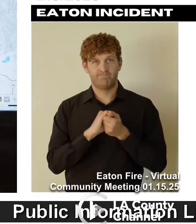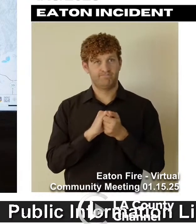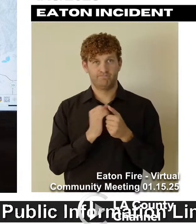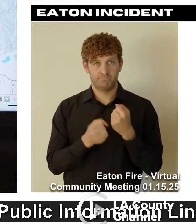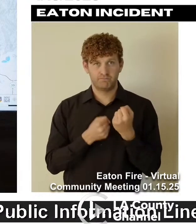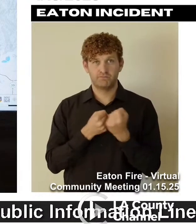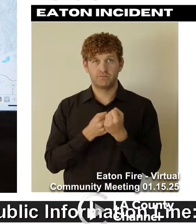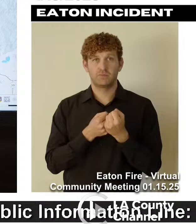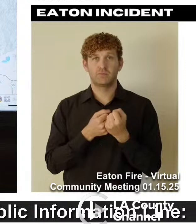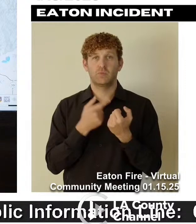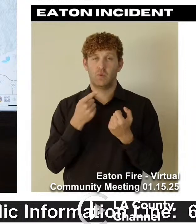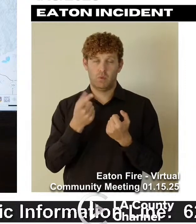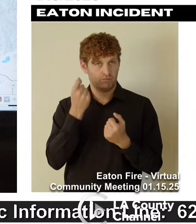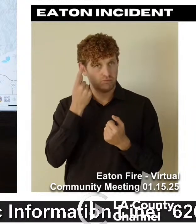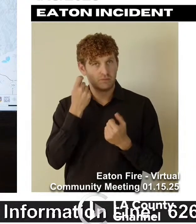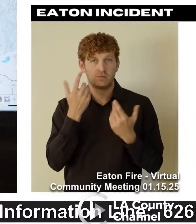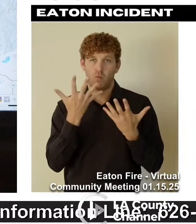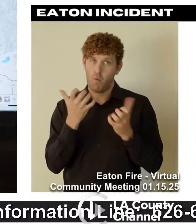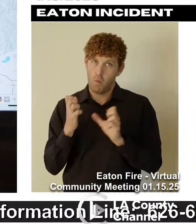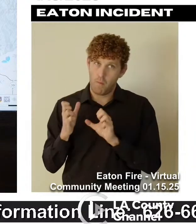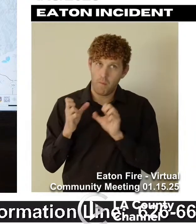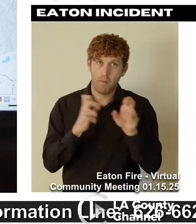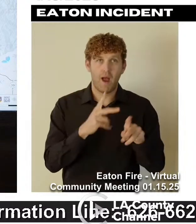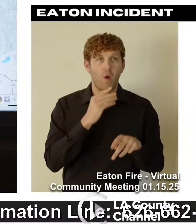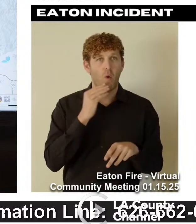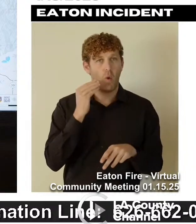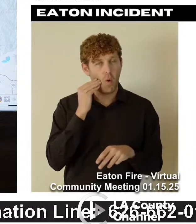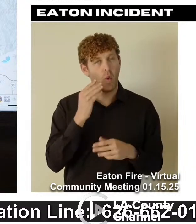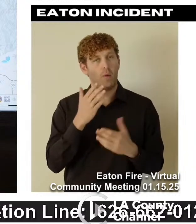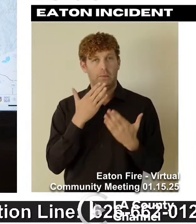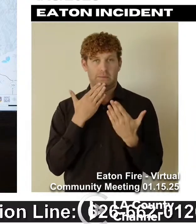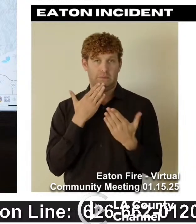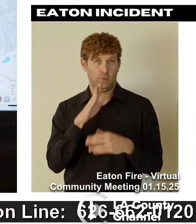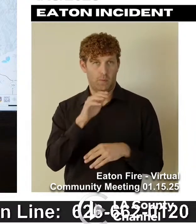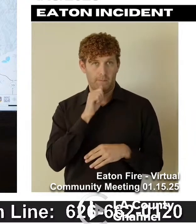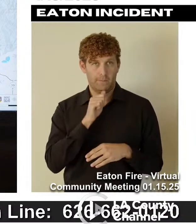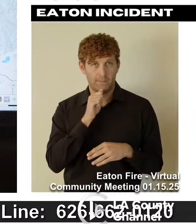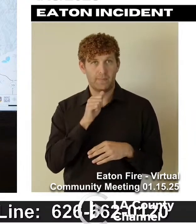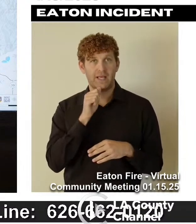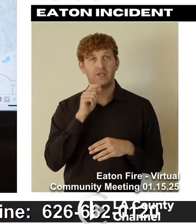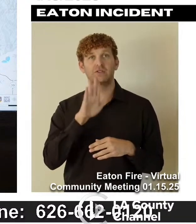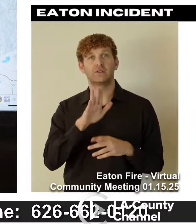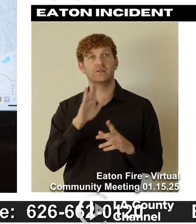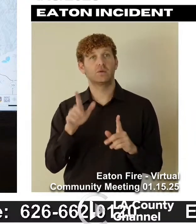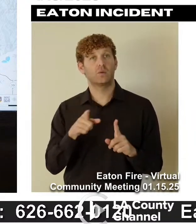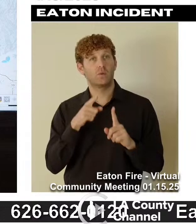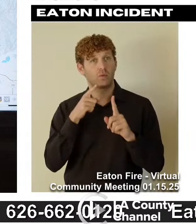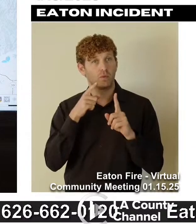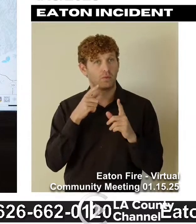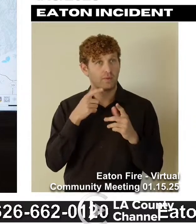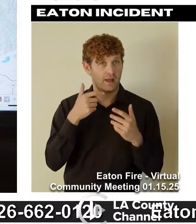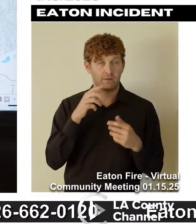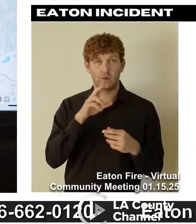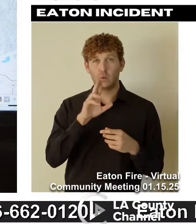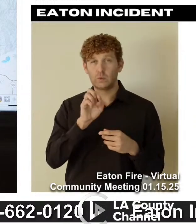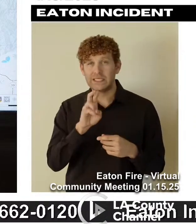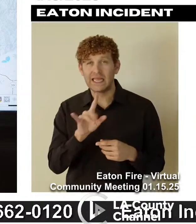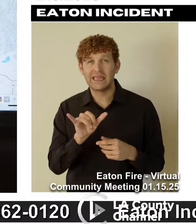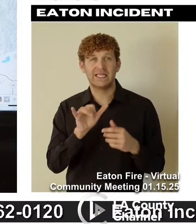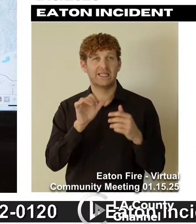neighborhoods. We ask for your patience as affected roads and utilities are assessed and the safety of homes and other structures is